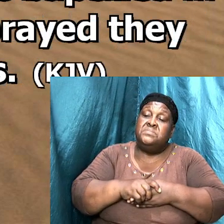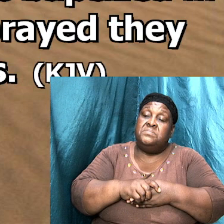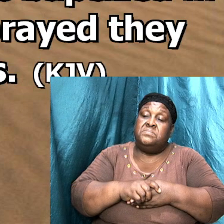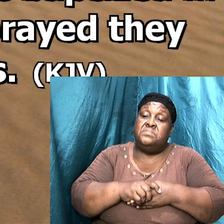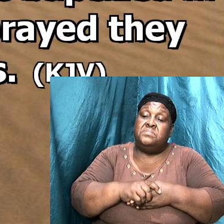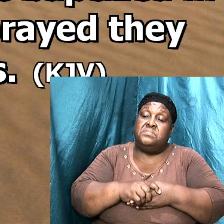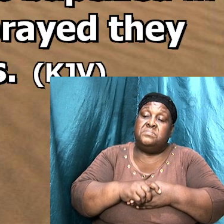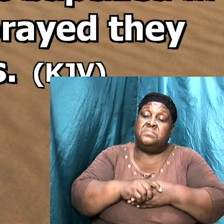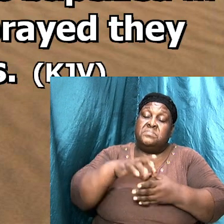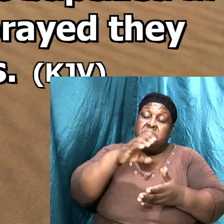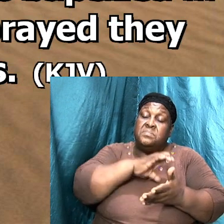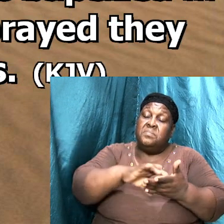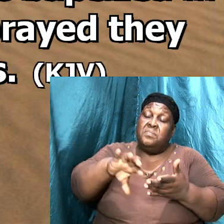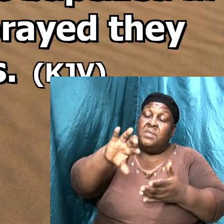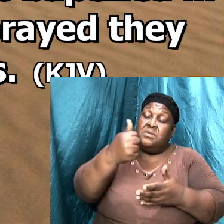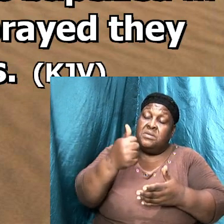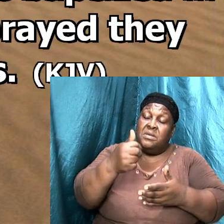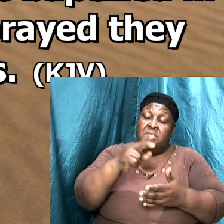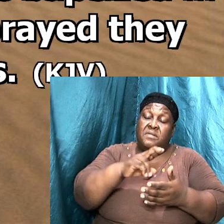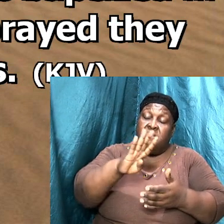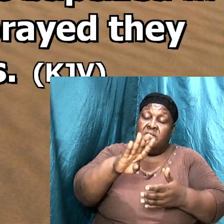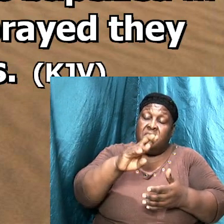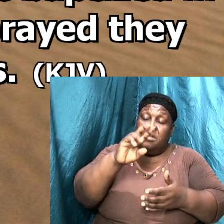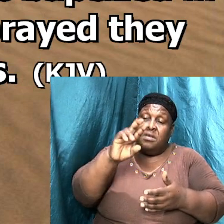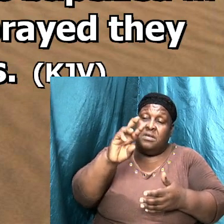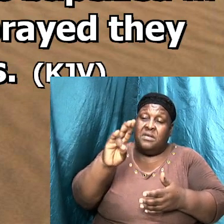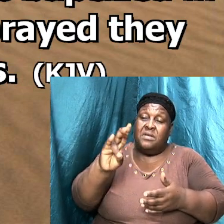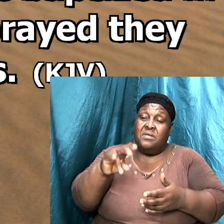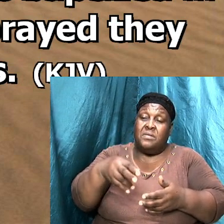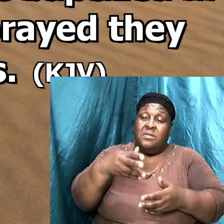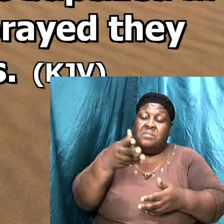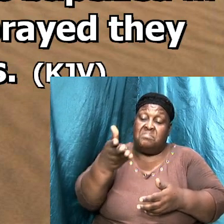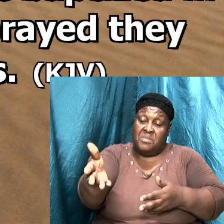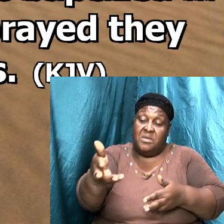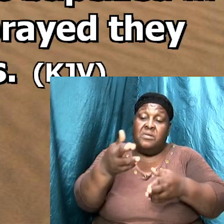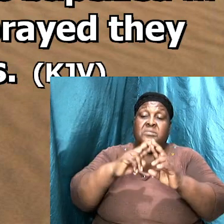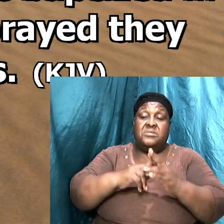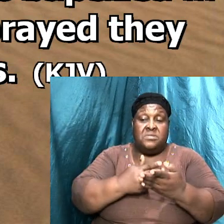Acts 10, and 47, they received the Holy Ghost.